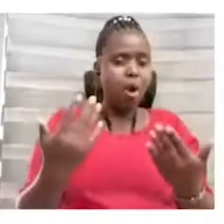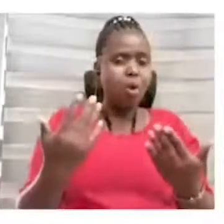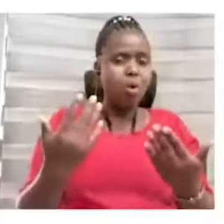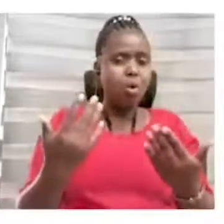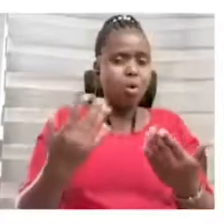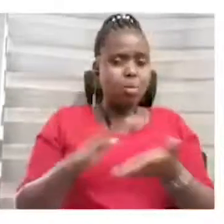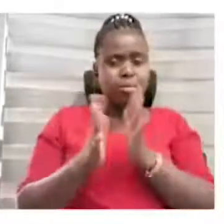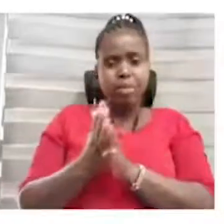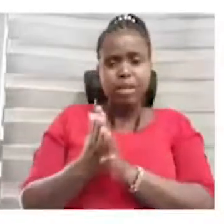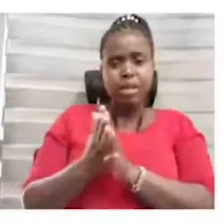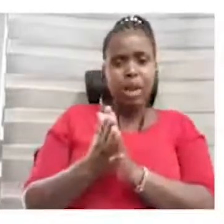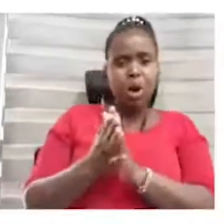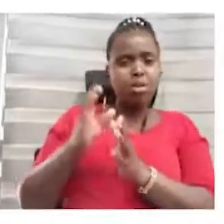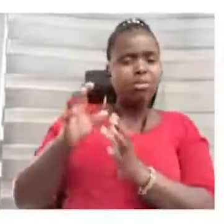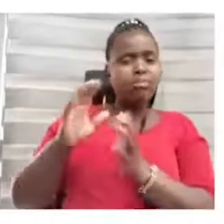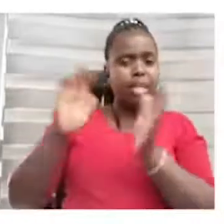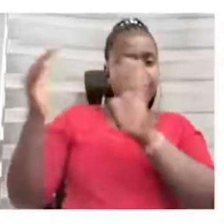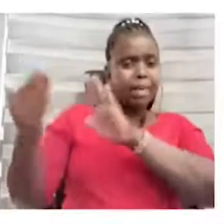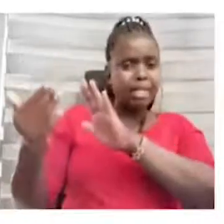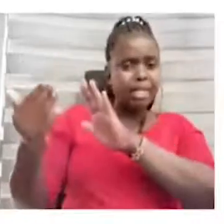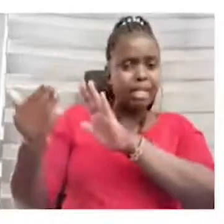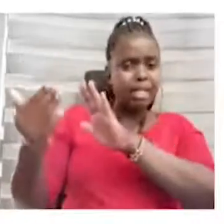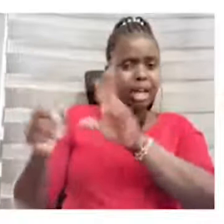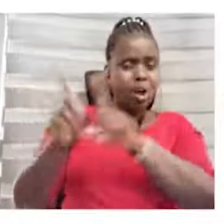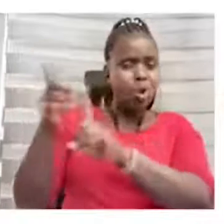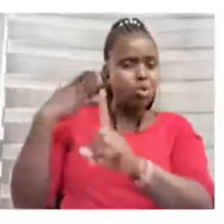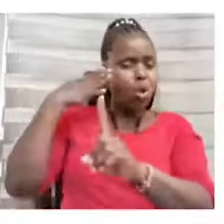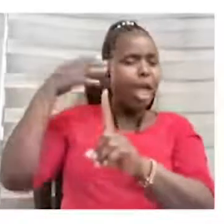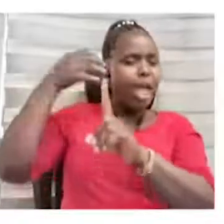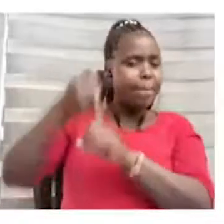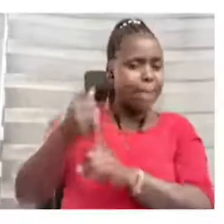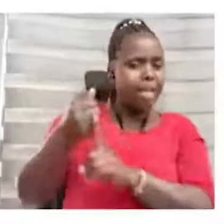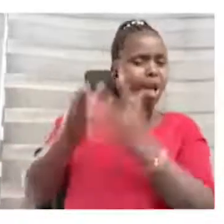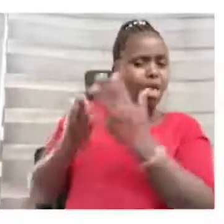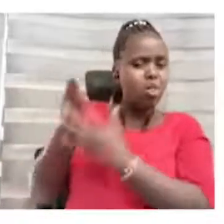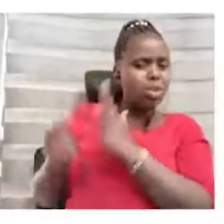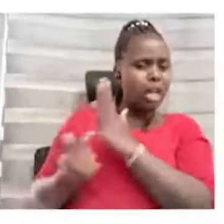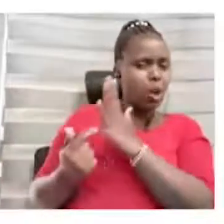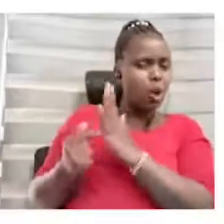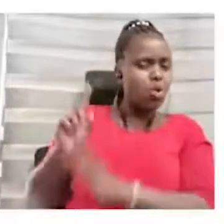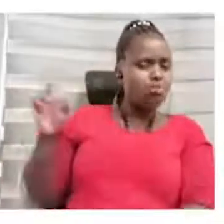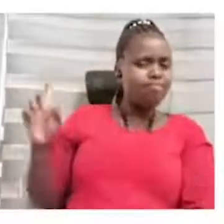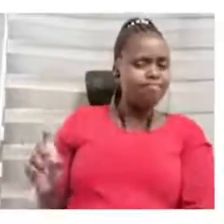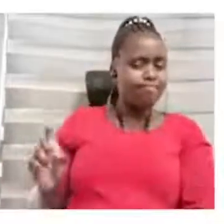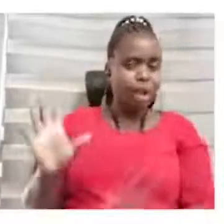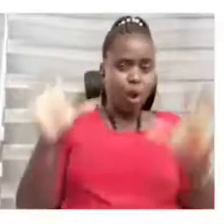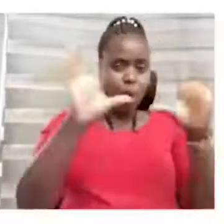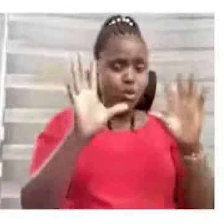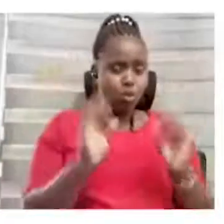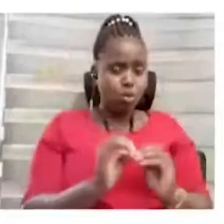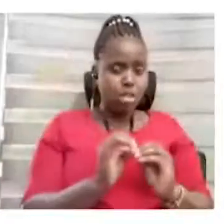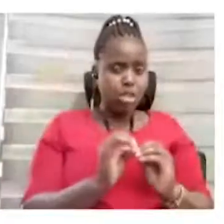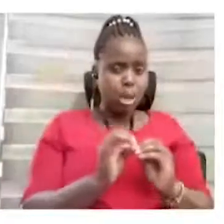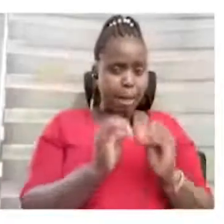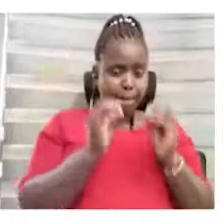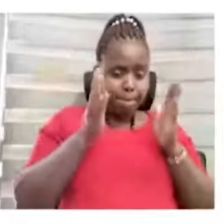disabled persons are indeed impacted by technology. In conclusion, the personal and